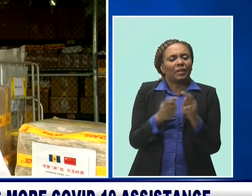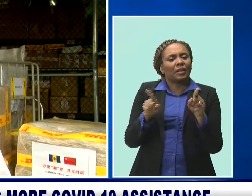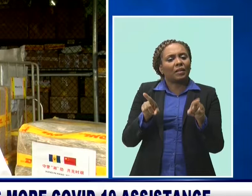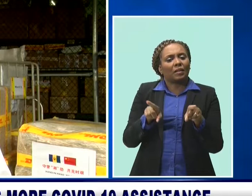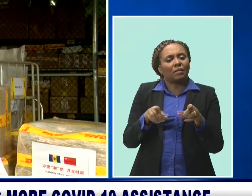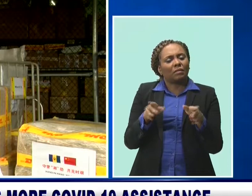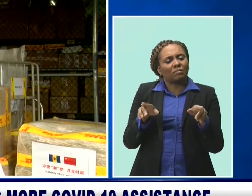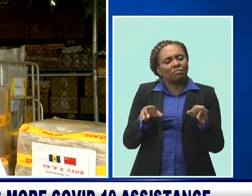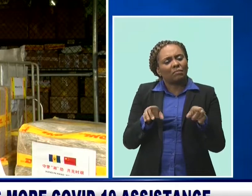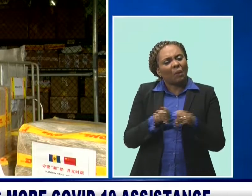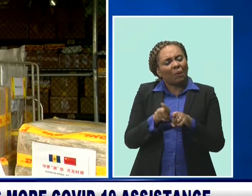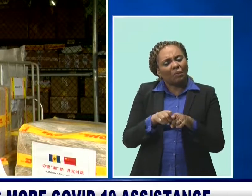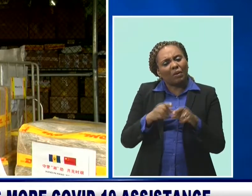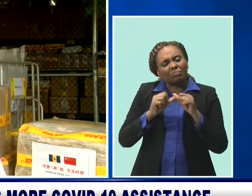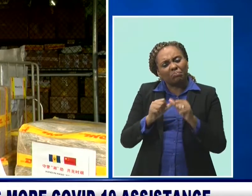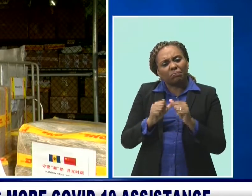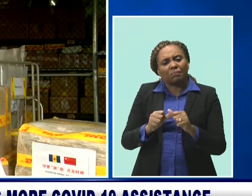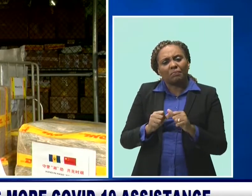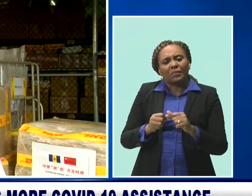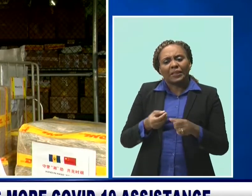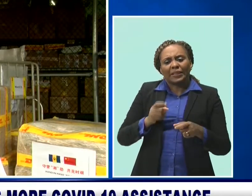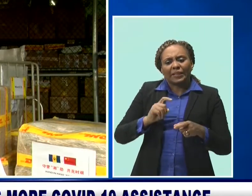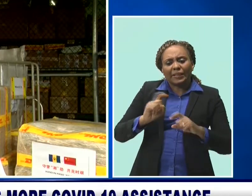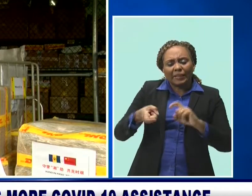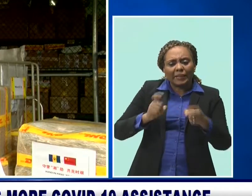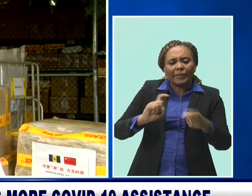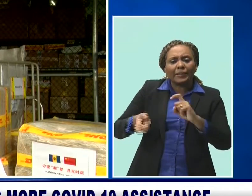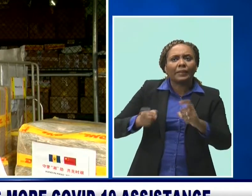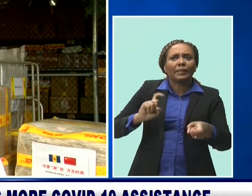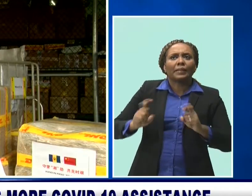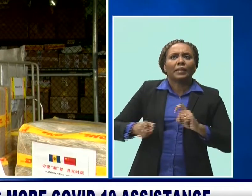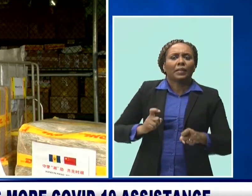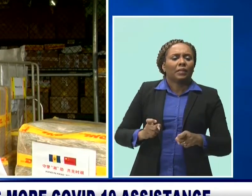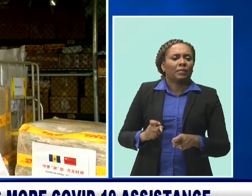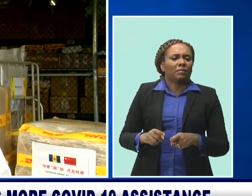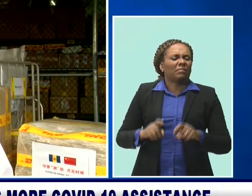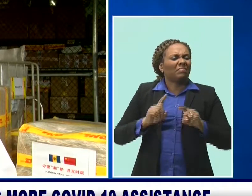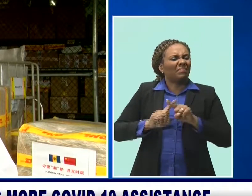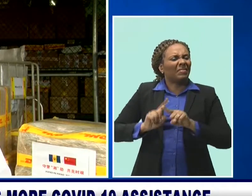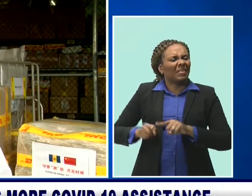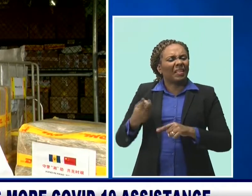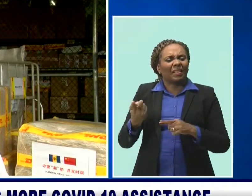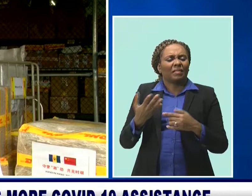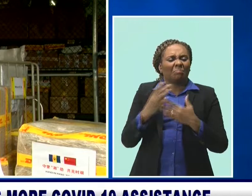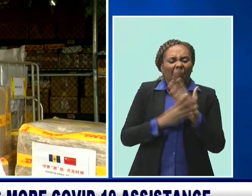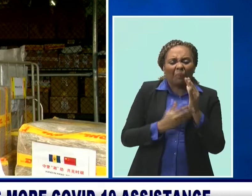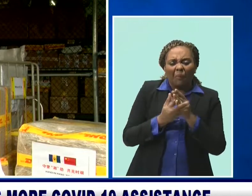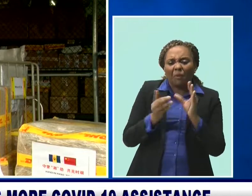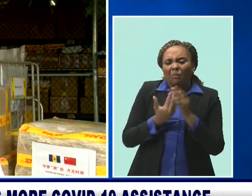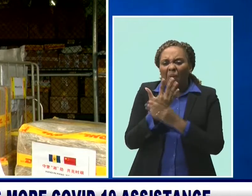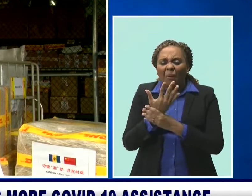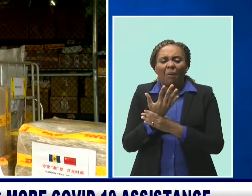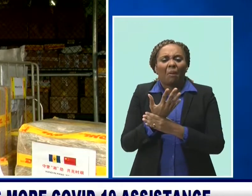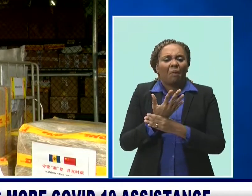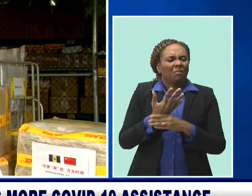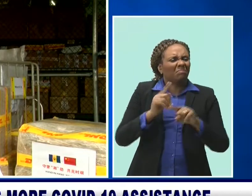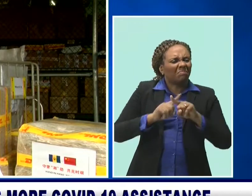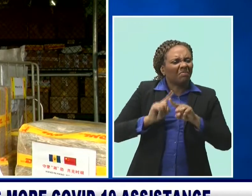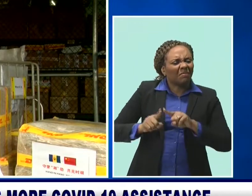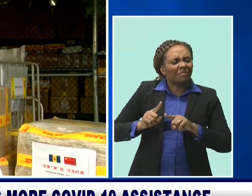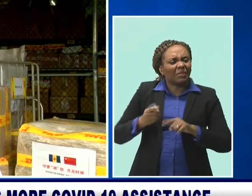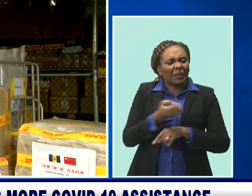donations, including this donation of PPE as well as swabs and viral transport